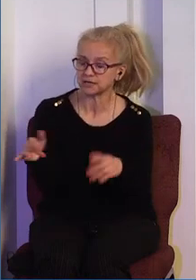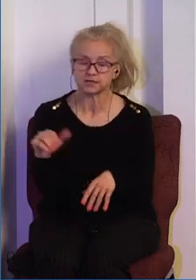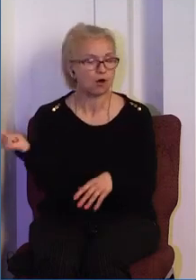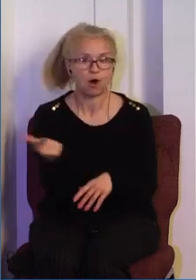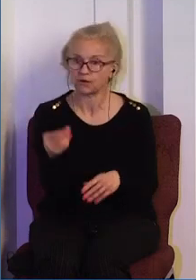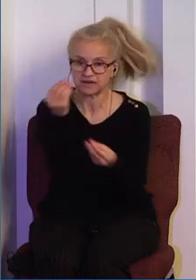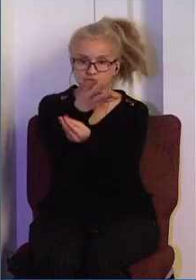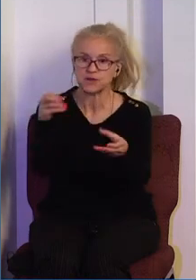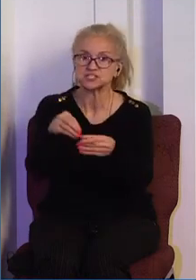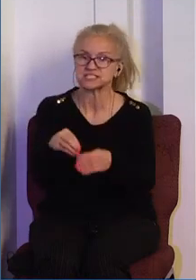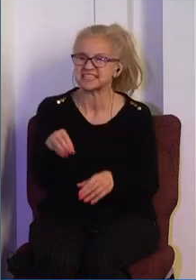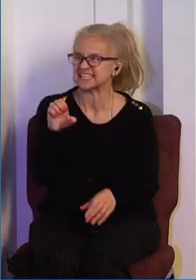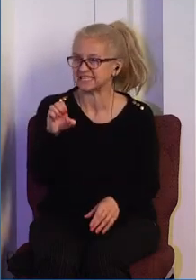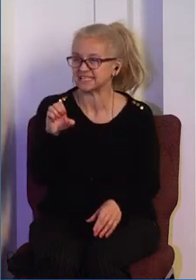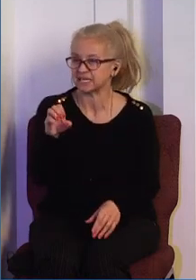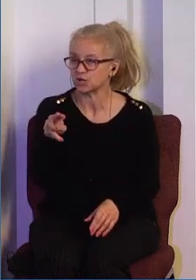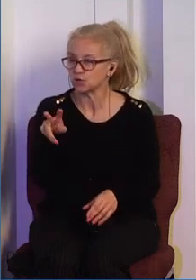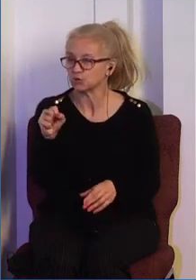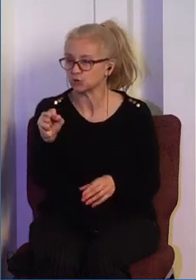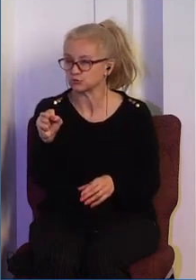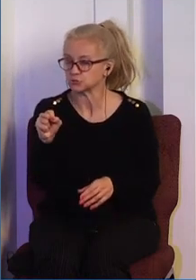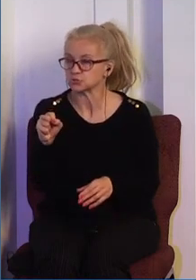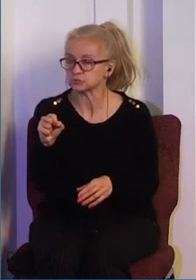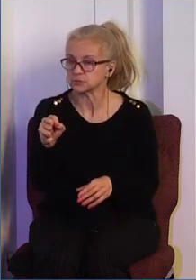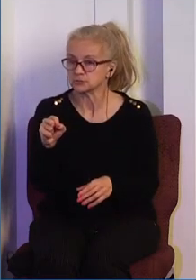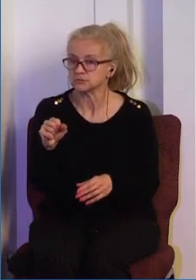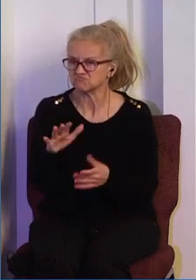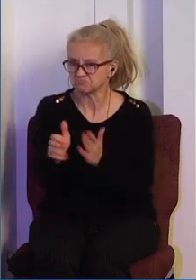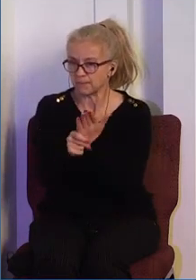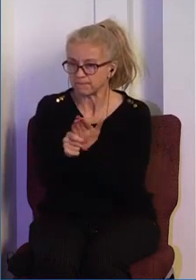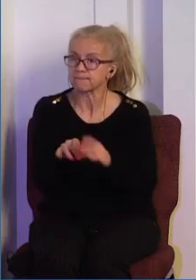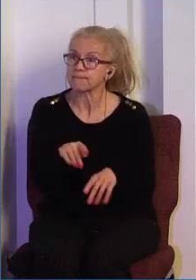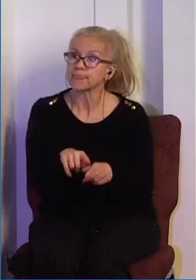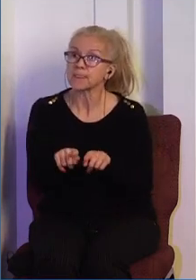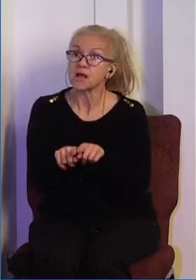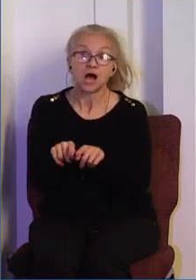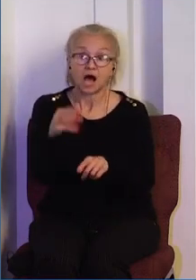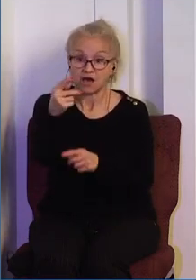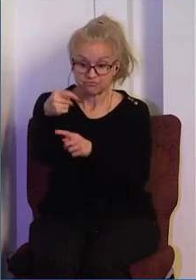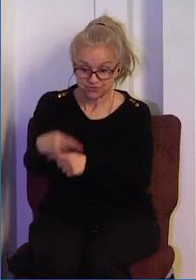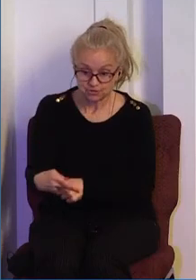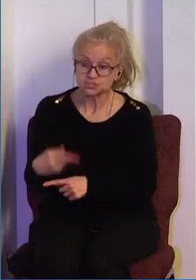e-news so that you can figure out how to get to each thing. On Thursdays, we have